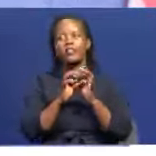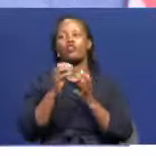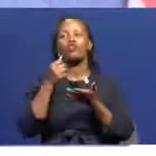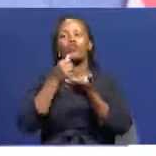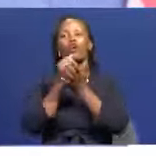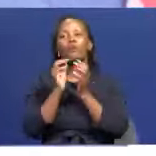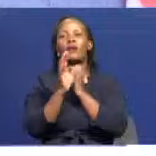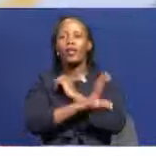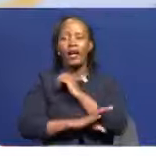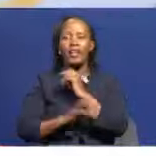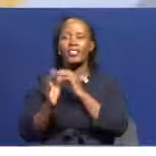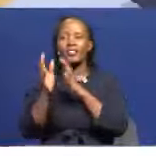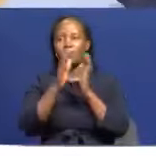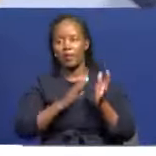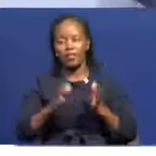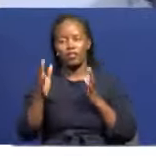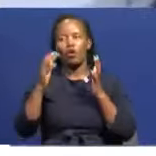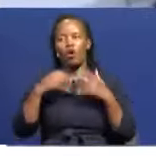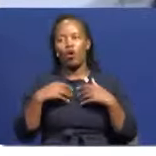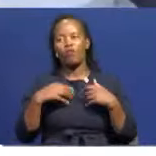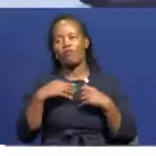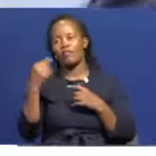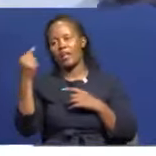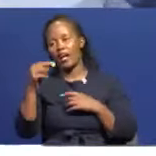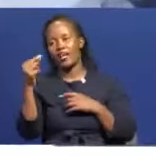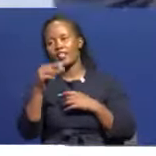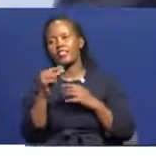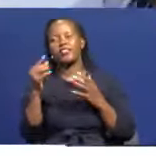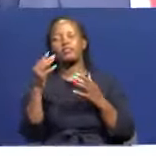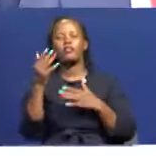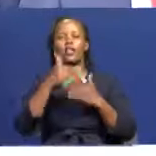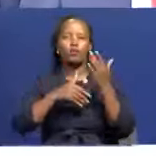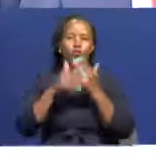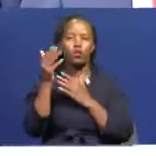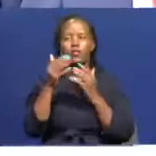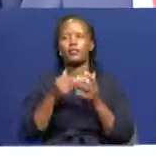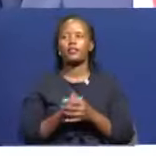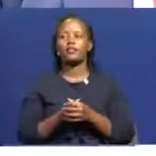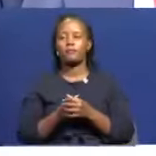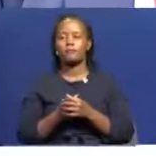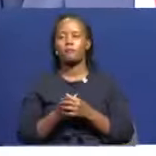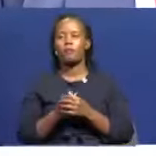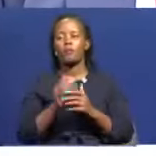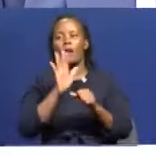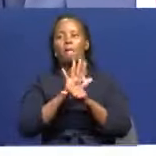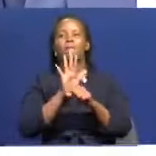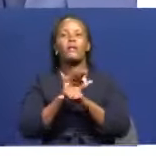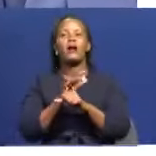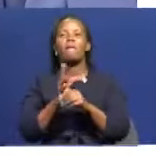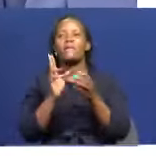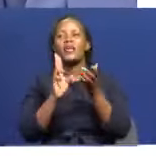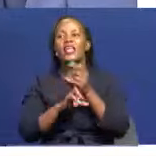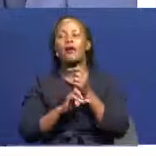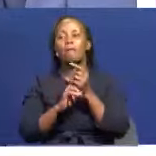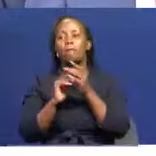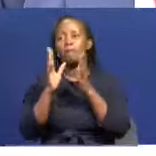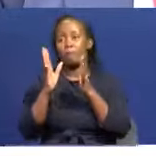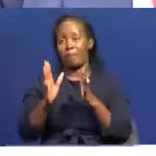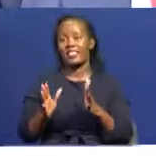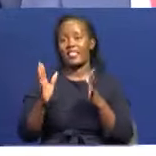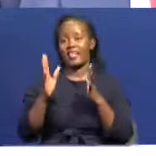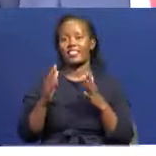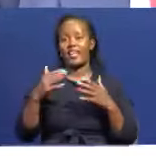country's efforts of cutting green gas emission from the construction industry. Some of the partners here with me today